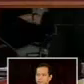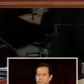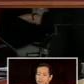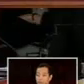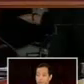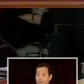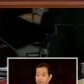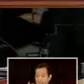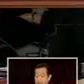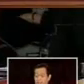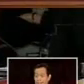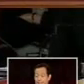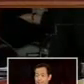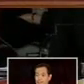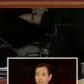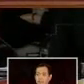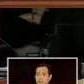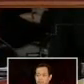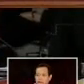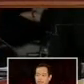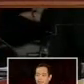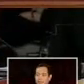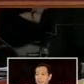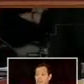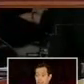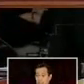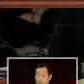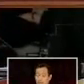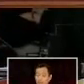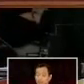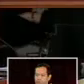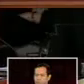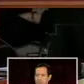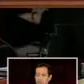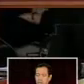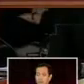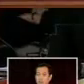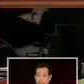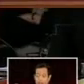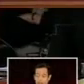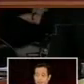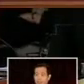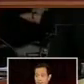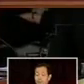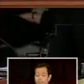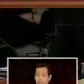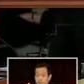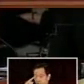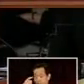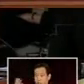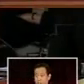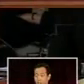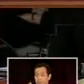When they were asked, sabi niya, tinanong niya sa external counsel nila. At since sinabi ng external counsel na pwede dahil impeachment